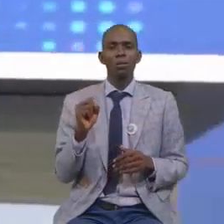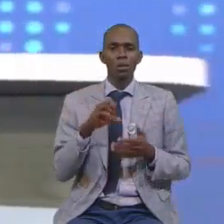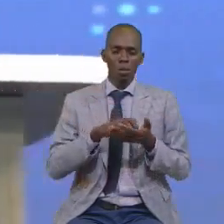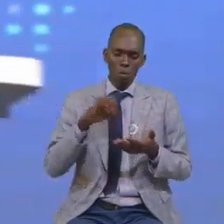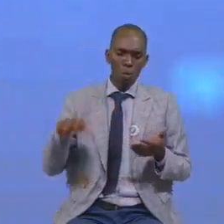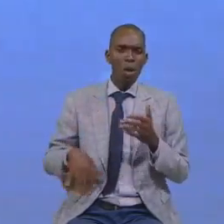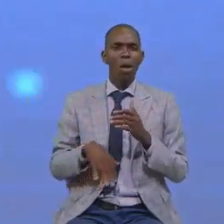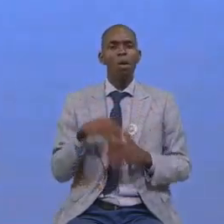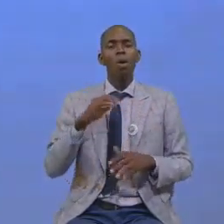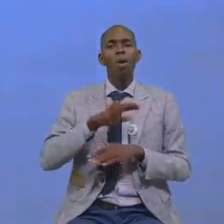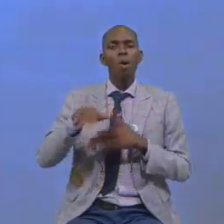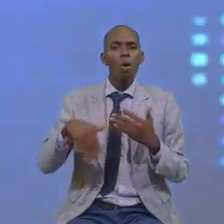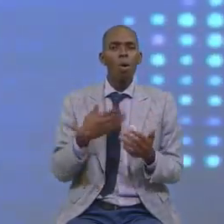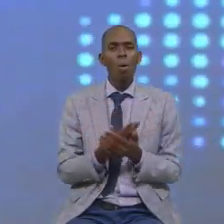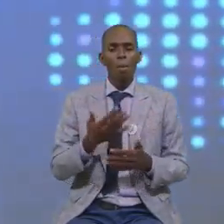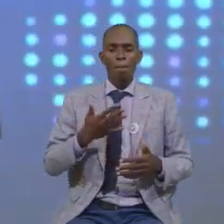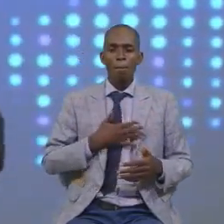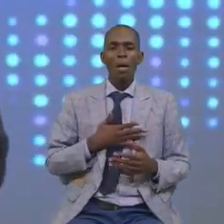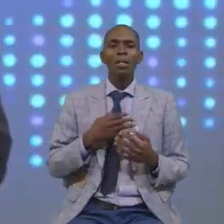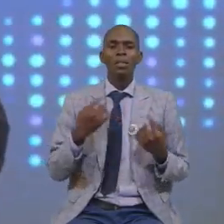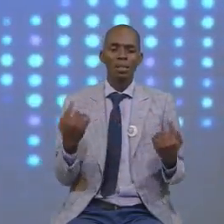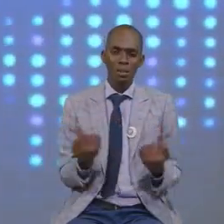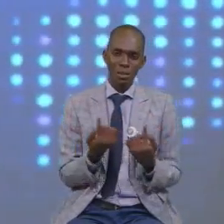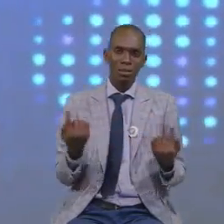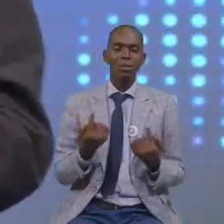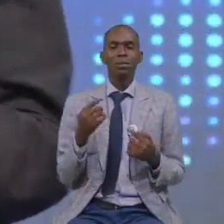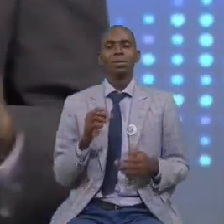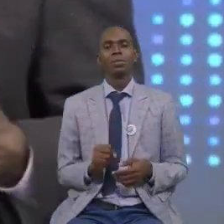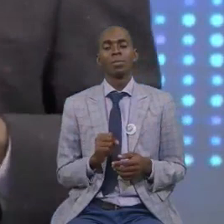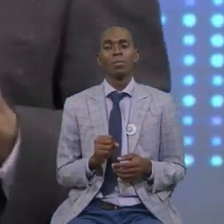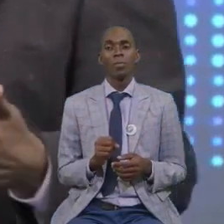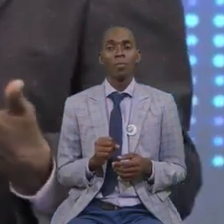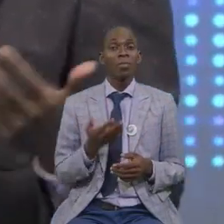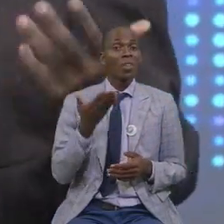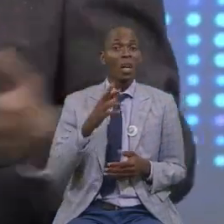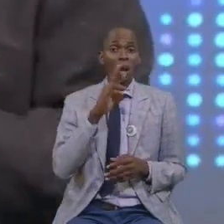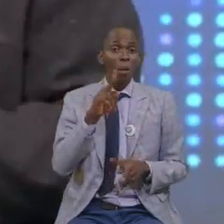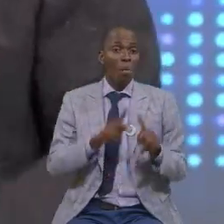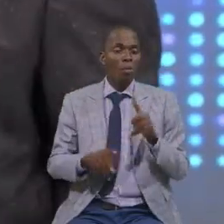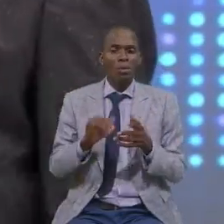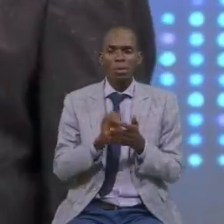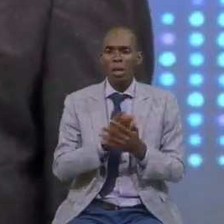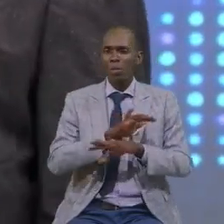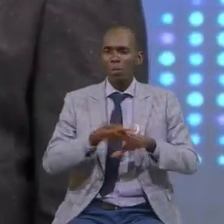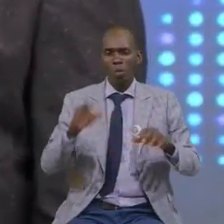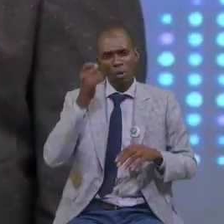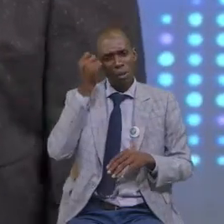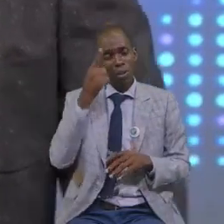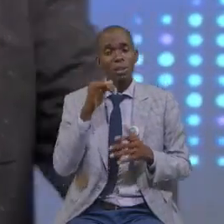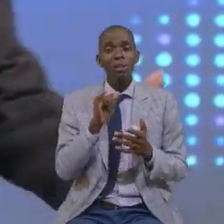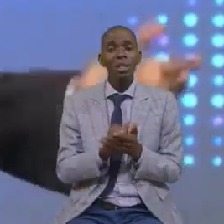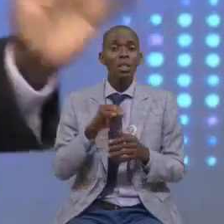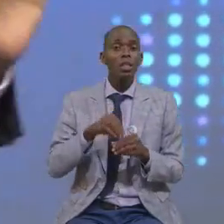blot out all mine transgression. And there are people that do not understand that even in the